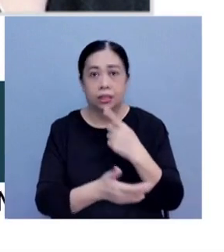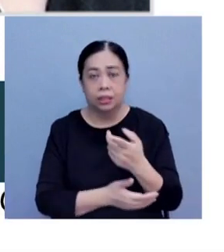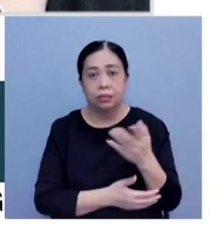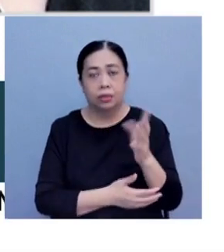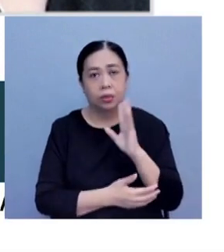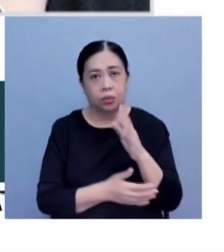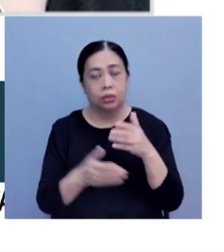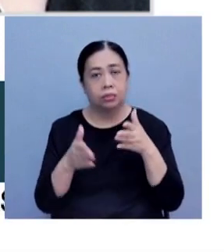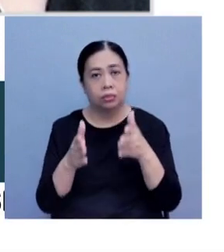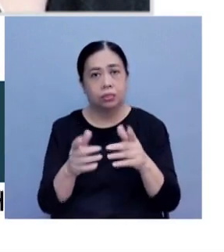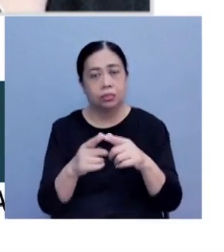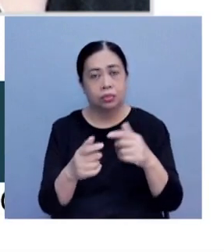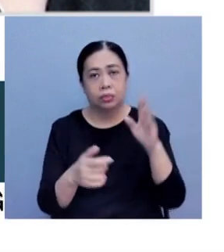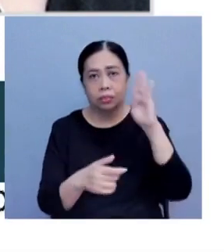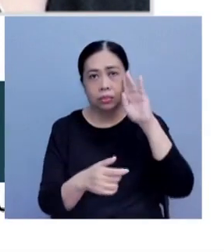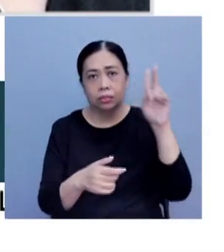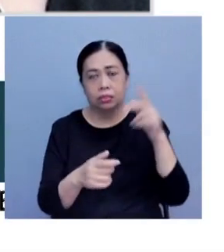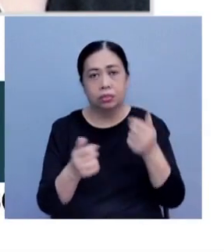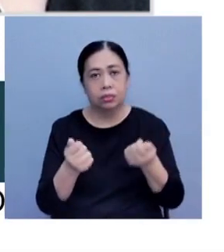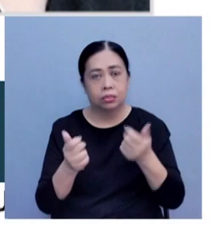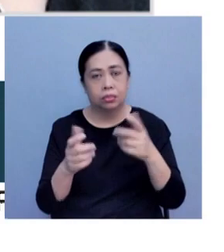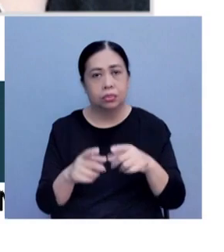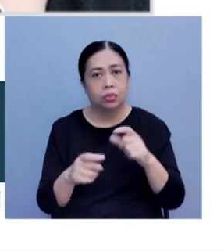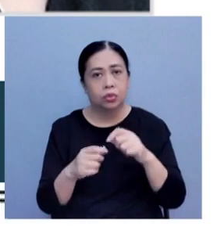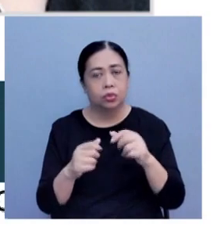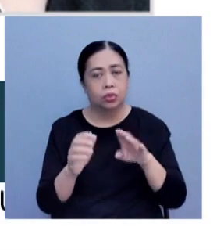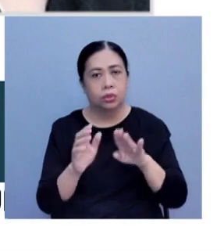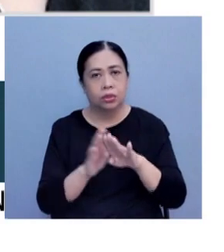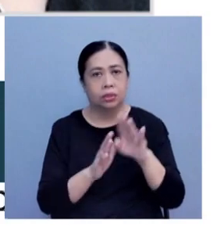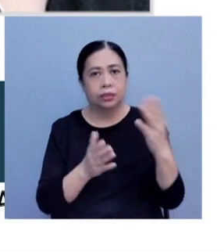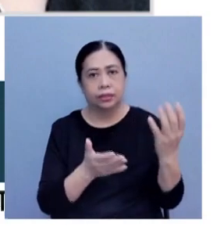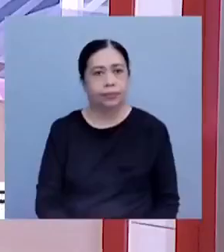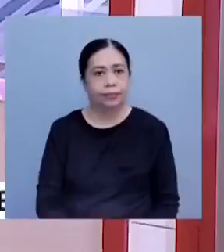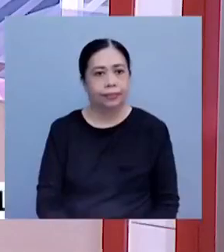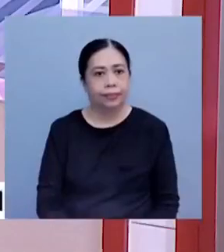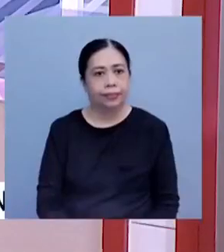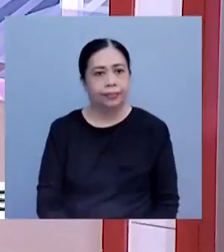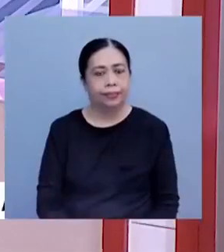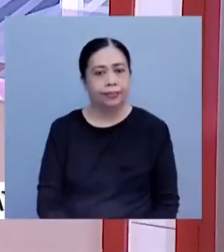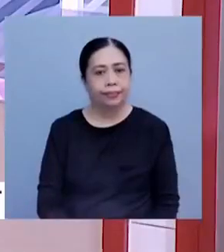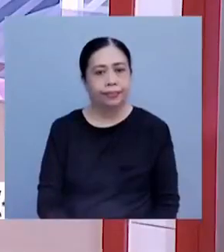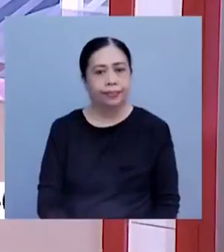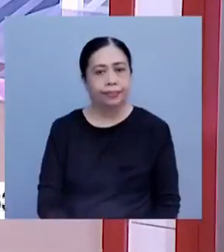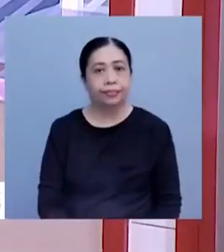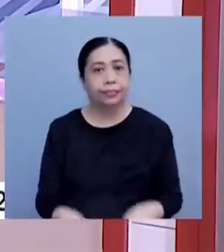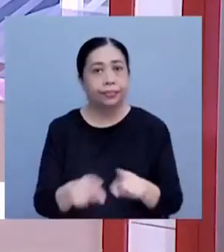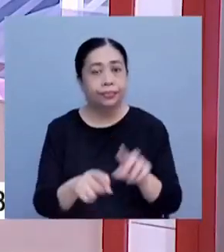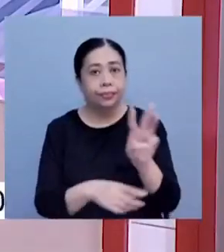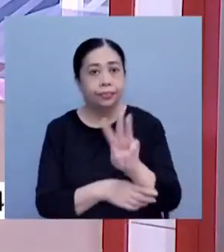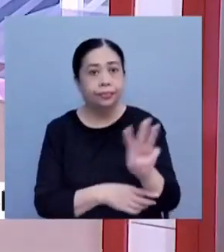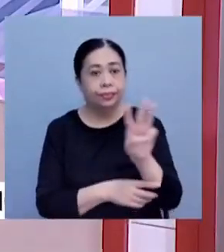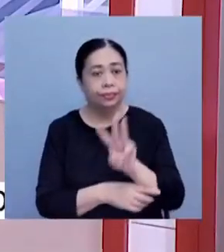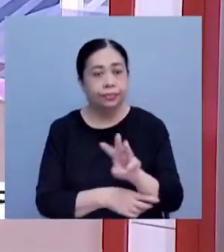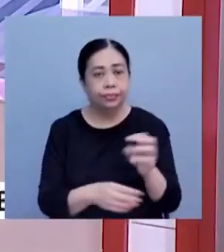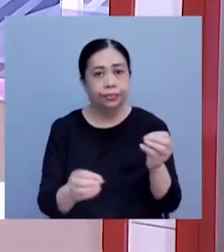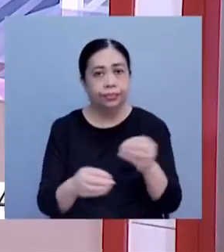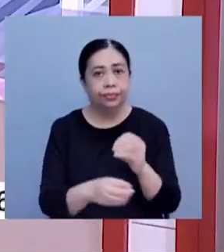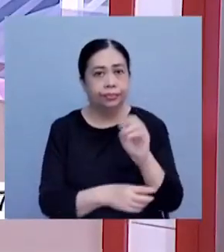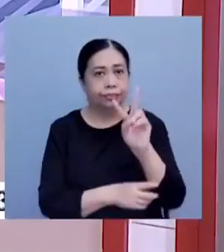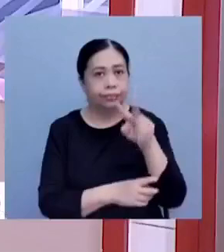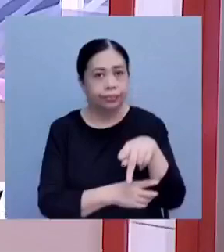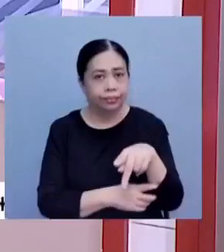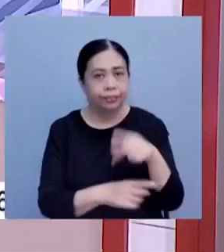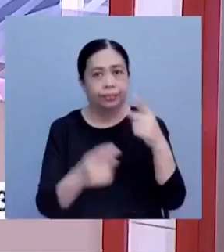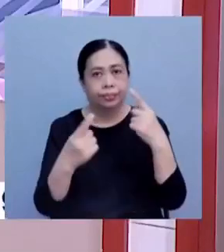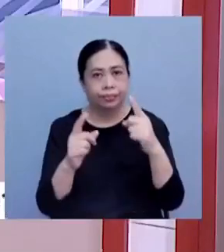way for the Marcos administration to achieve its development goals. Also on Wednesday, the Office of the Vice President finally